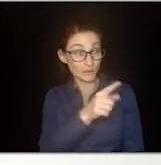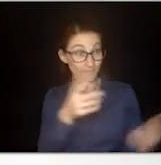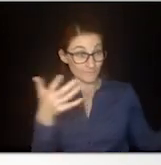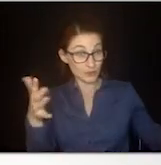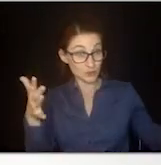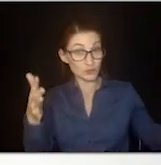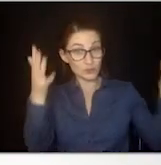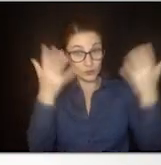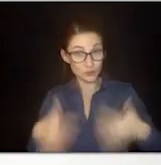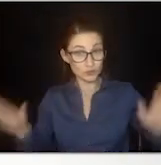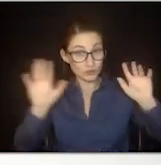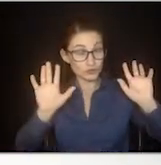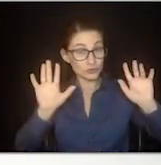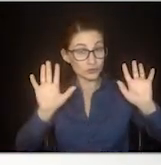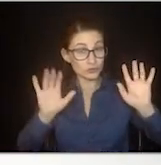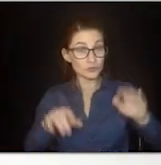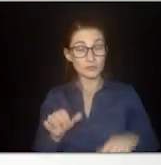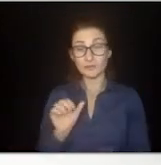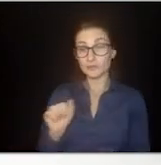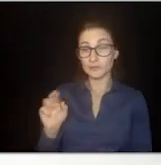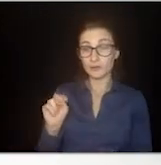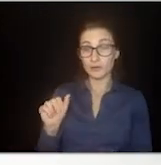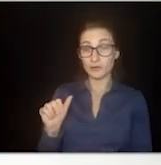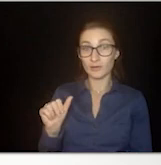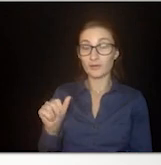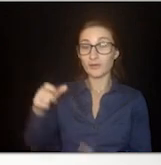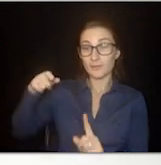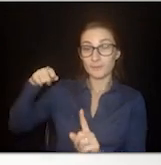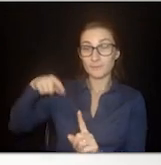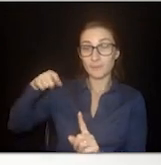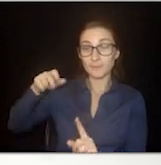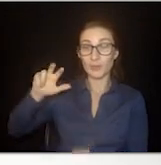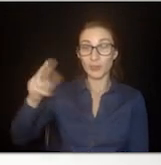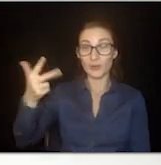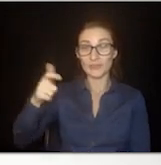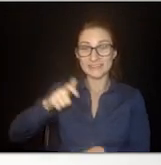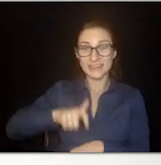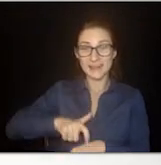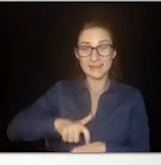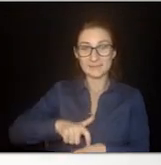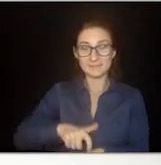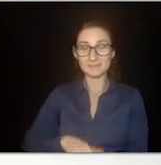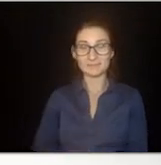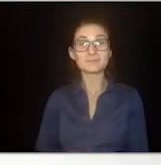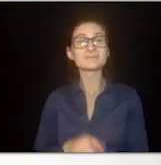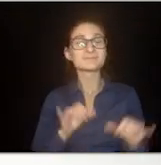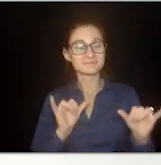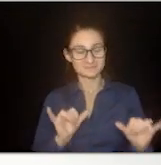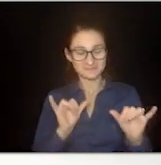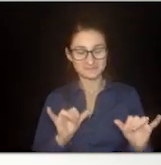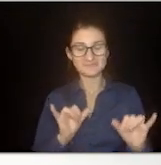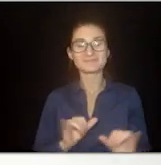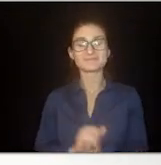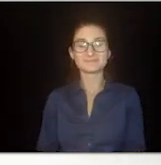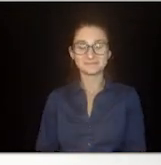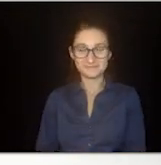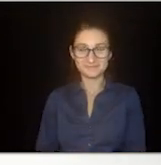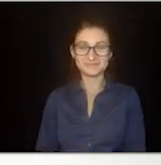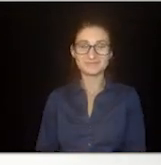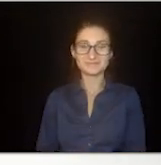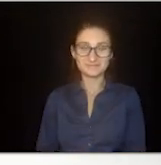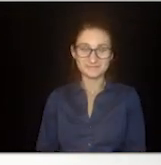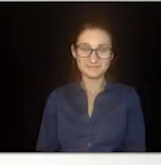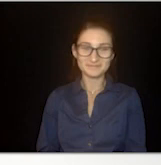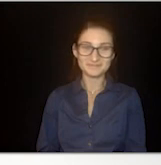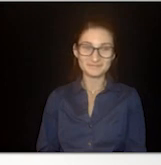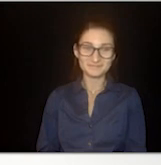Arna, are you finished? All done? Arna activates it a third time. Okay. It's usually